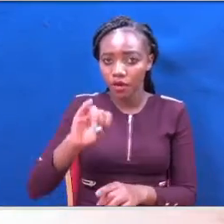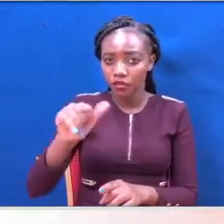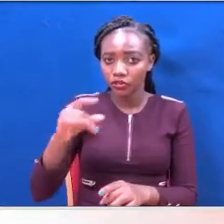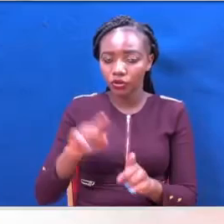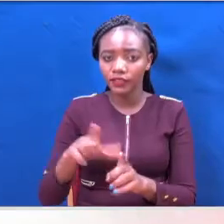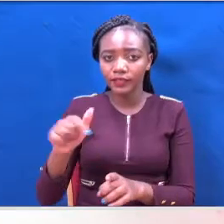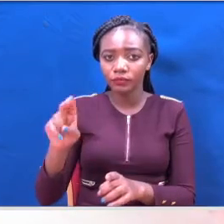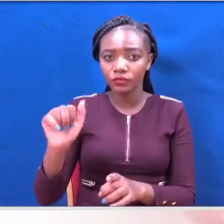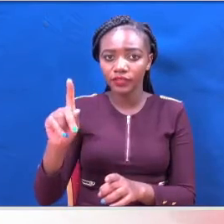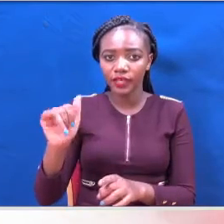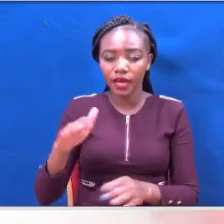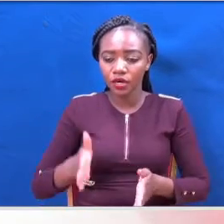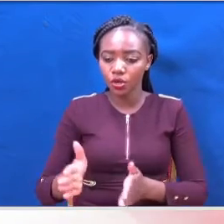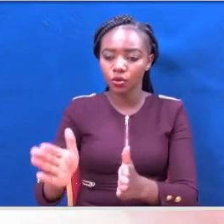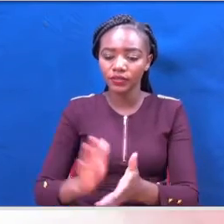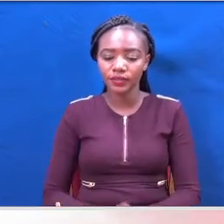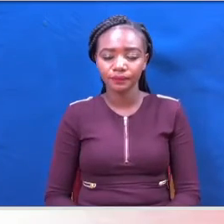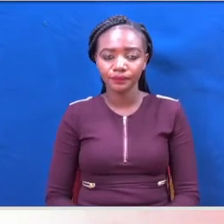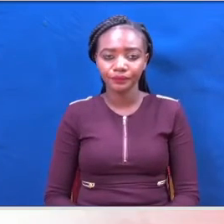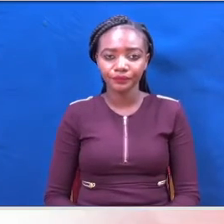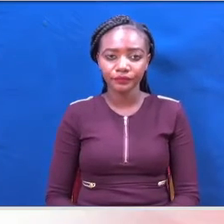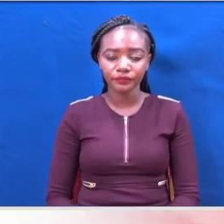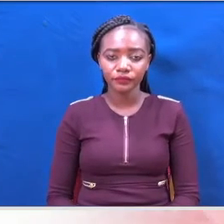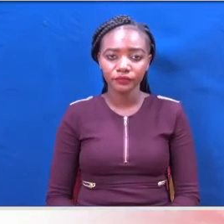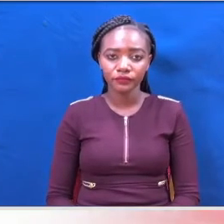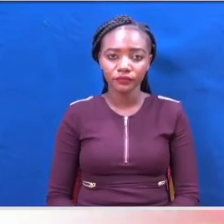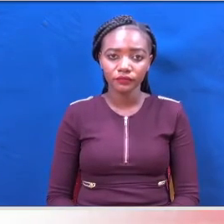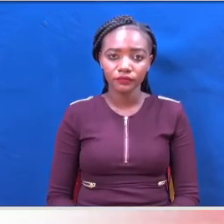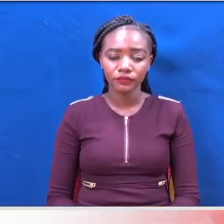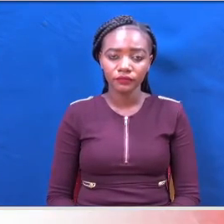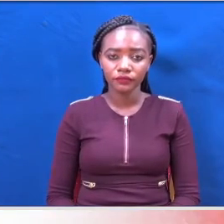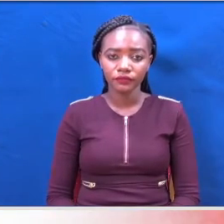Lusaka routes. David Mudhoka, TV 47, Nairobi.